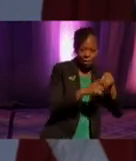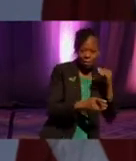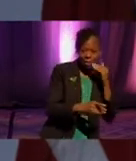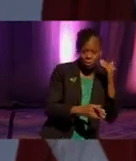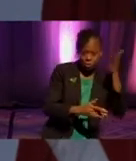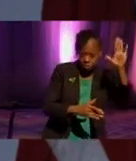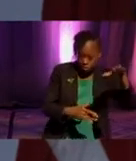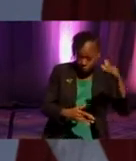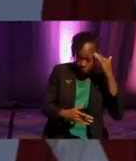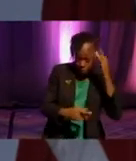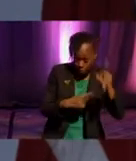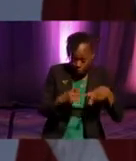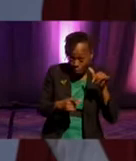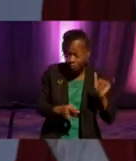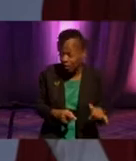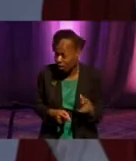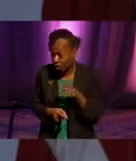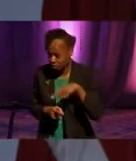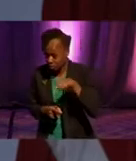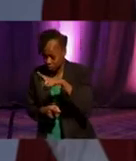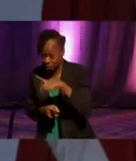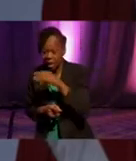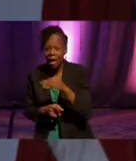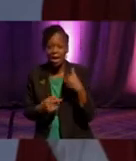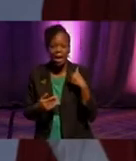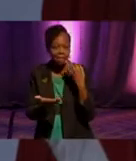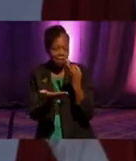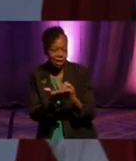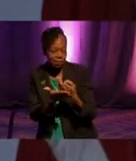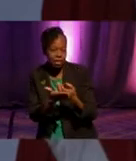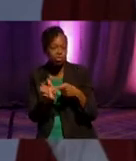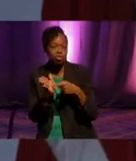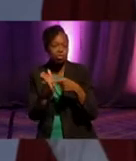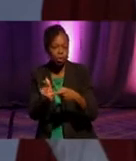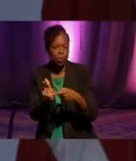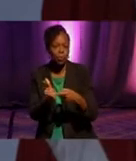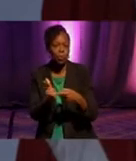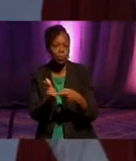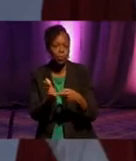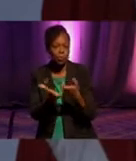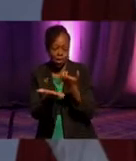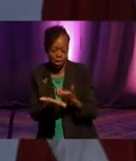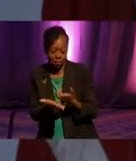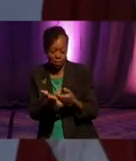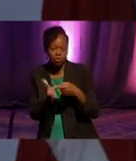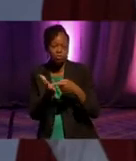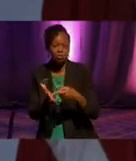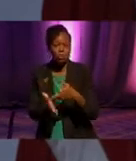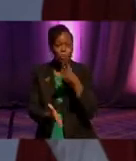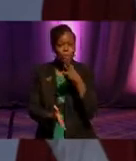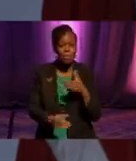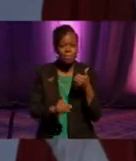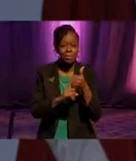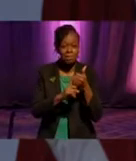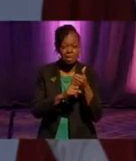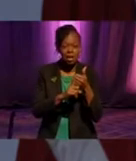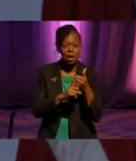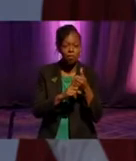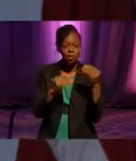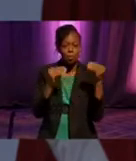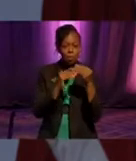that? That there's evidence to show that women are being disproportionately impacted by